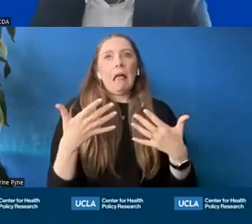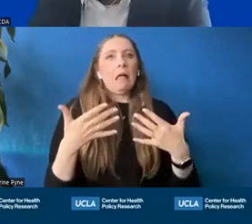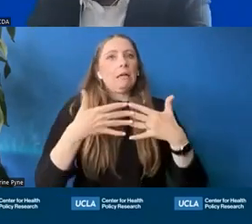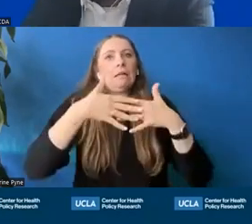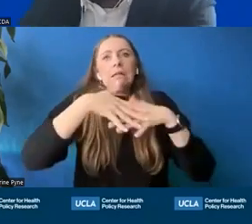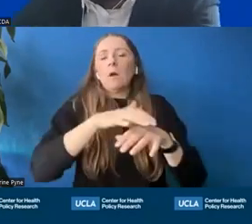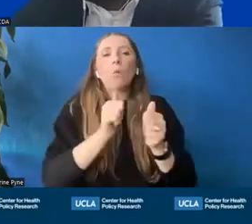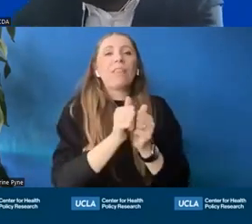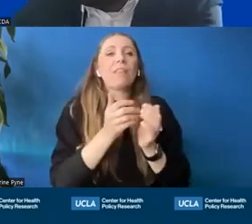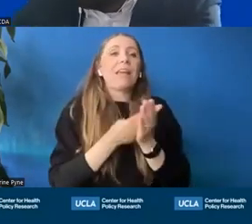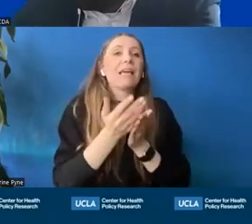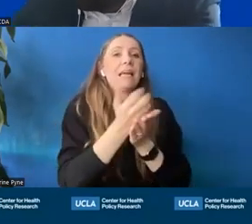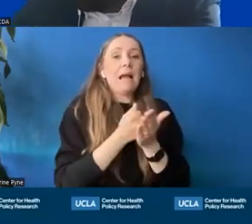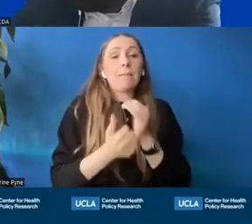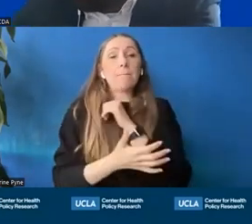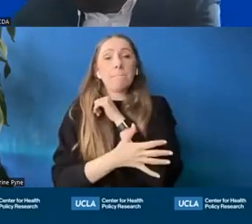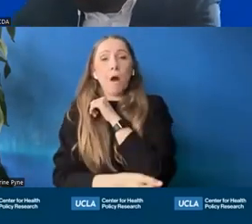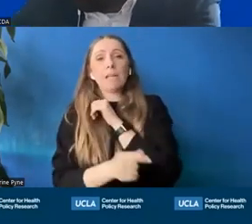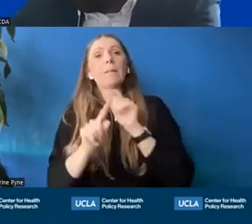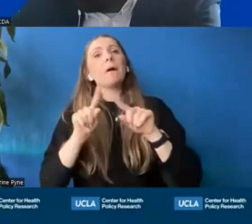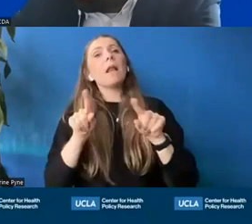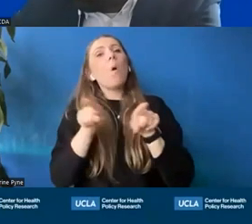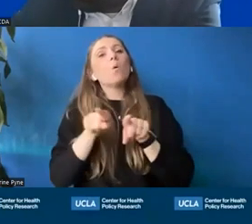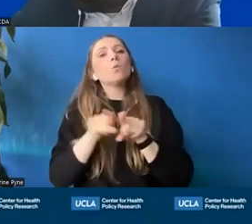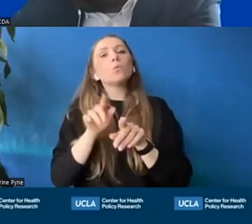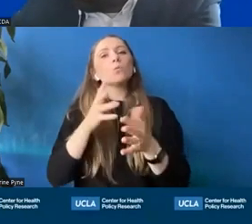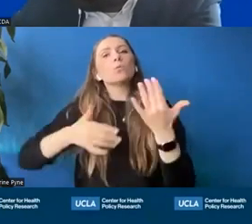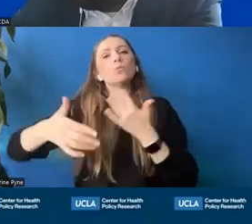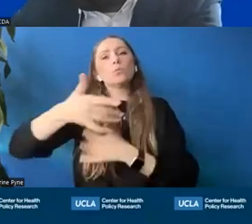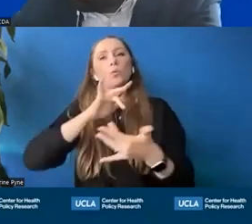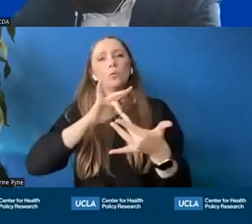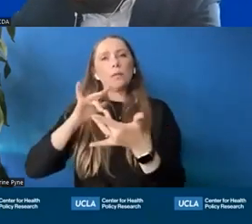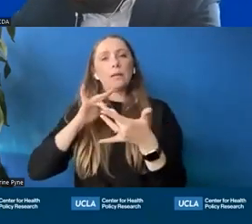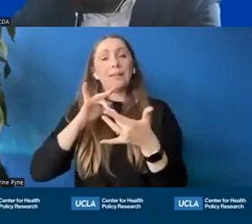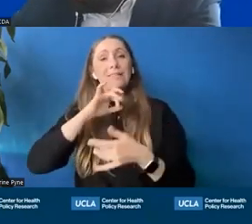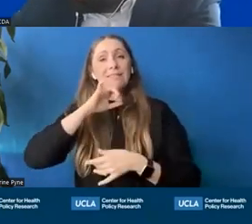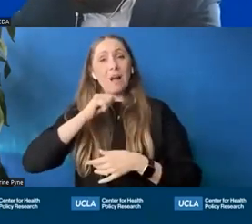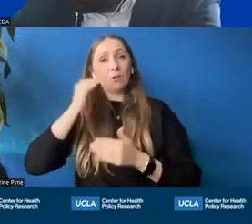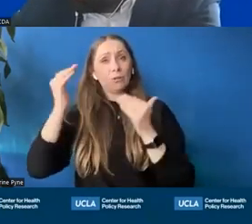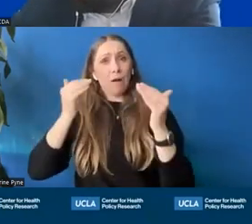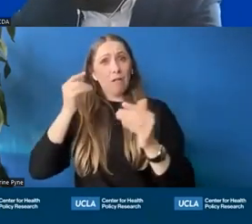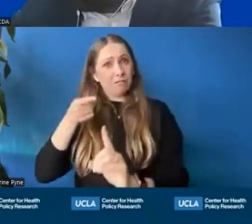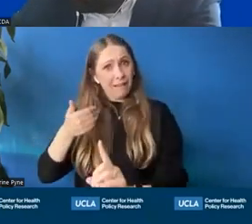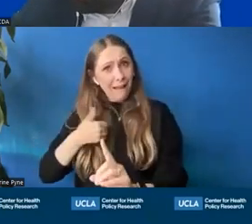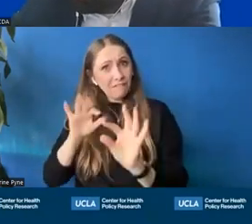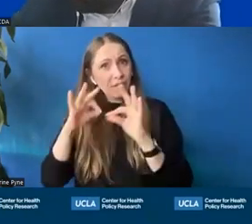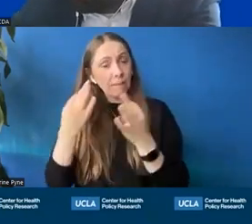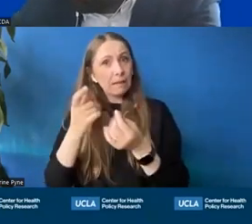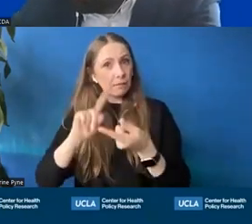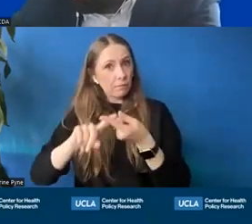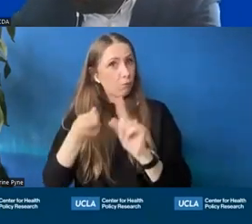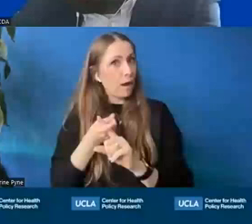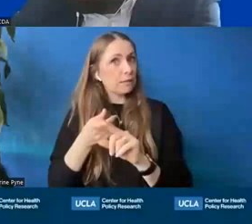and poverty, but also social network, the extent to which the older adult has family,